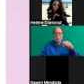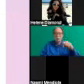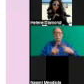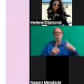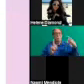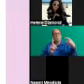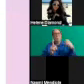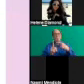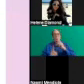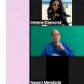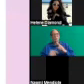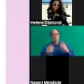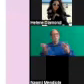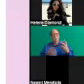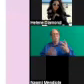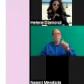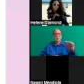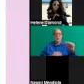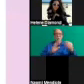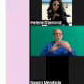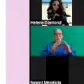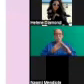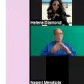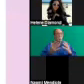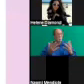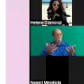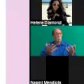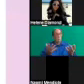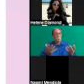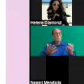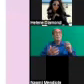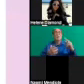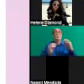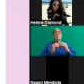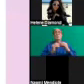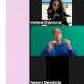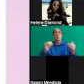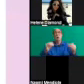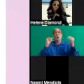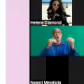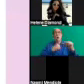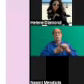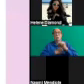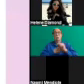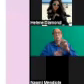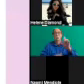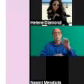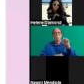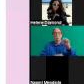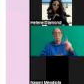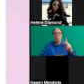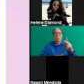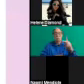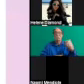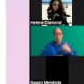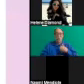our disabled community is even at higher risk for having some sort of mental